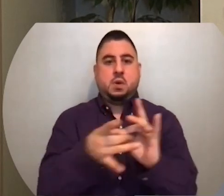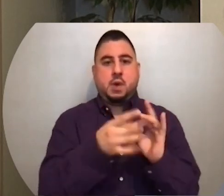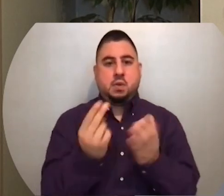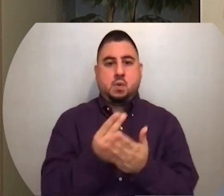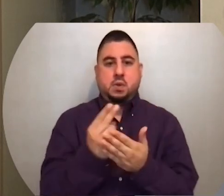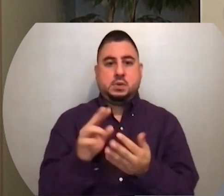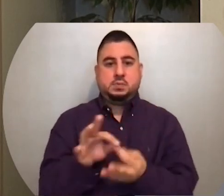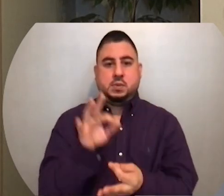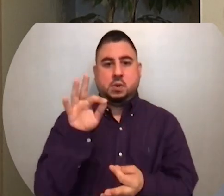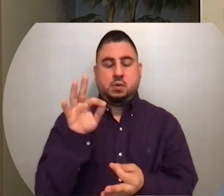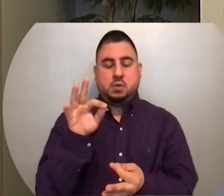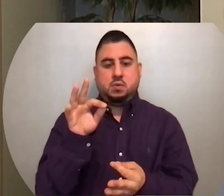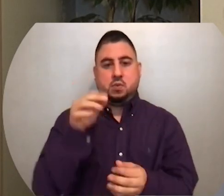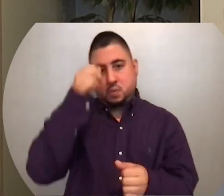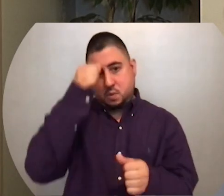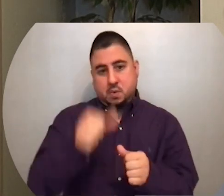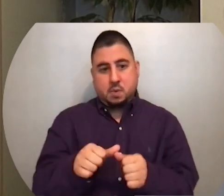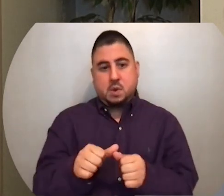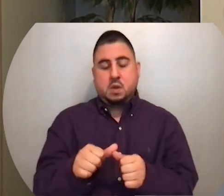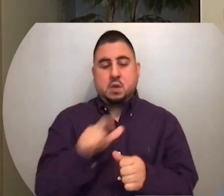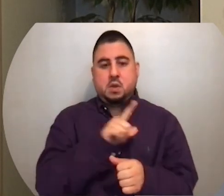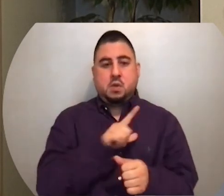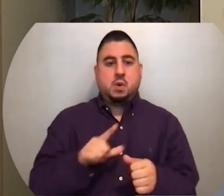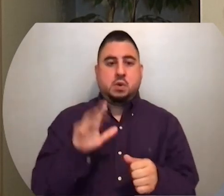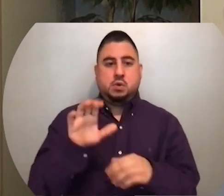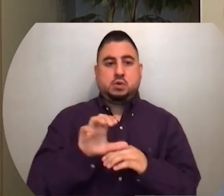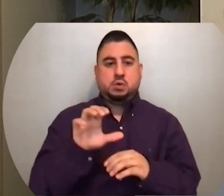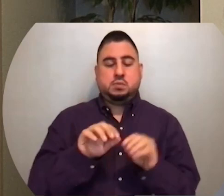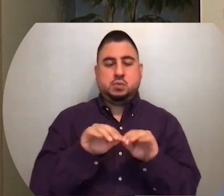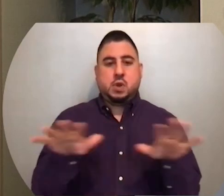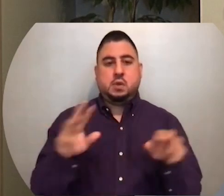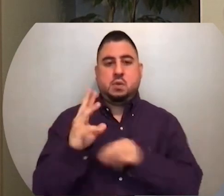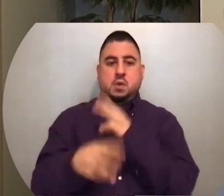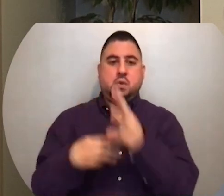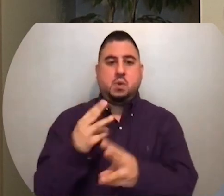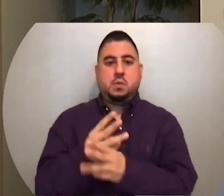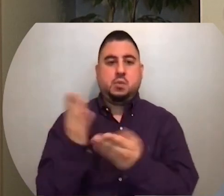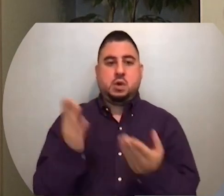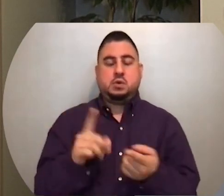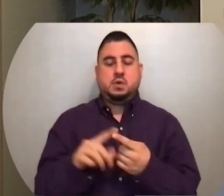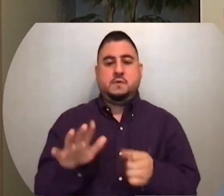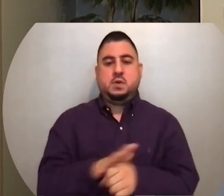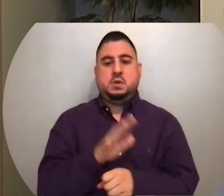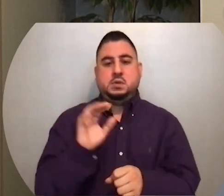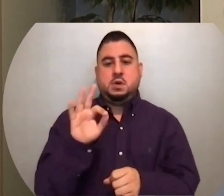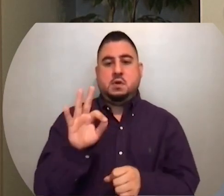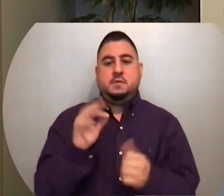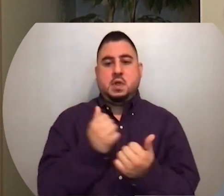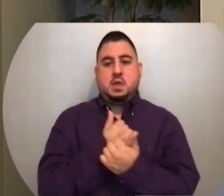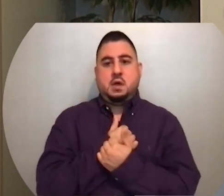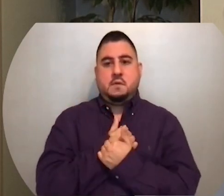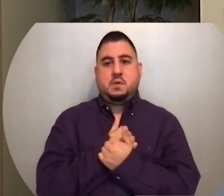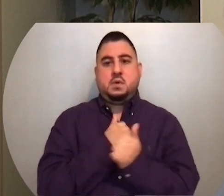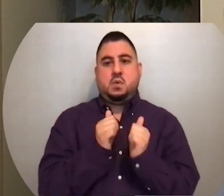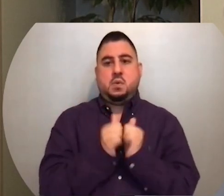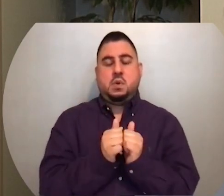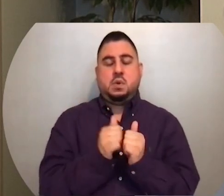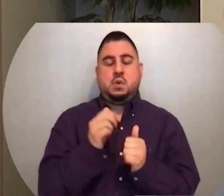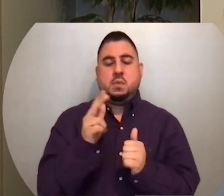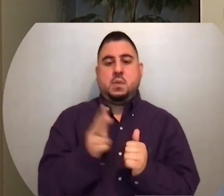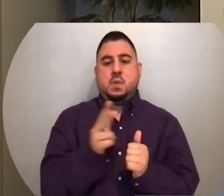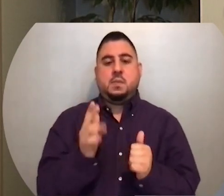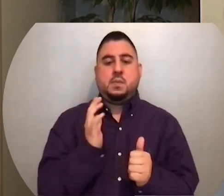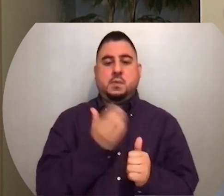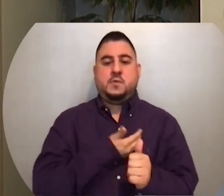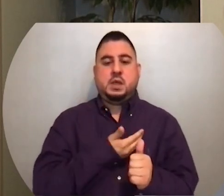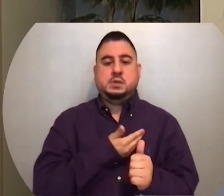by the Holy Spirit. Remember, Lord, your Church spread throughout the world, and bring her to the fullness of charity, together with Francis